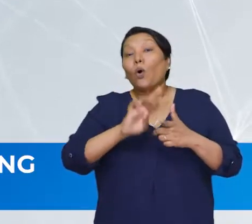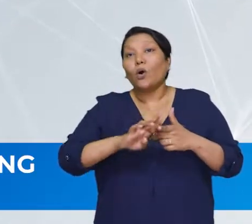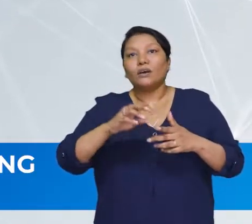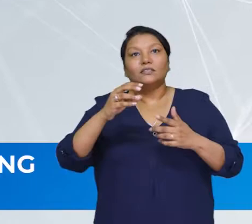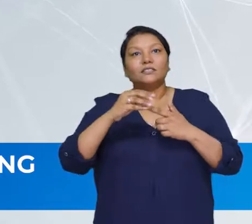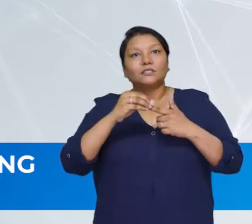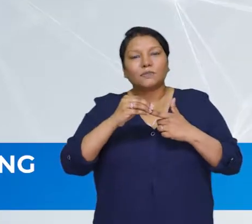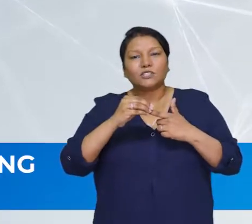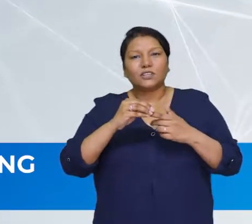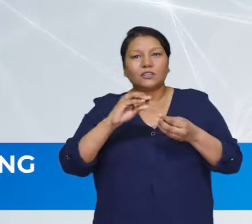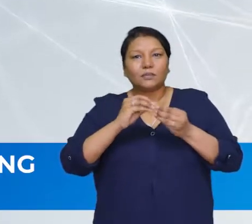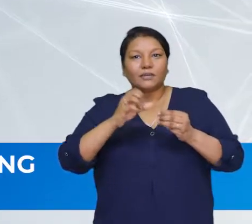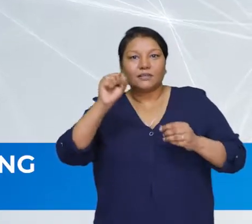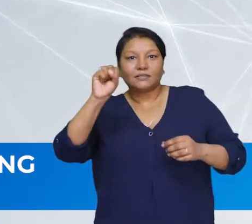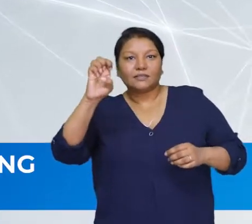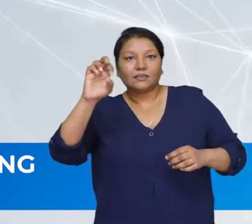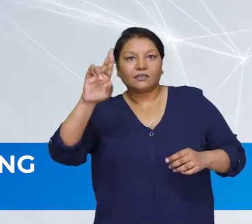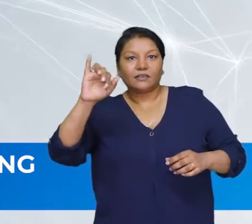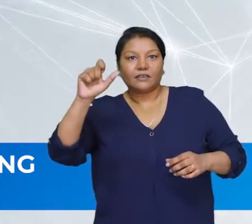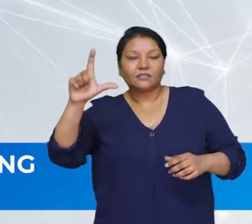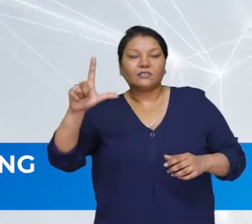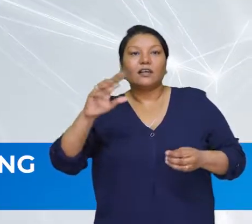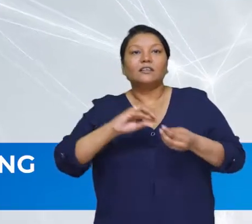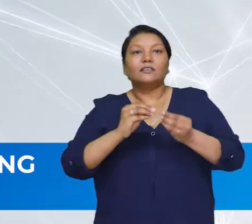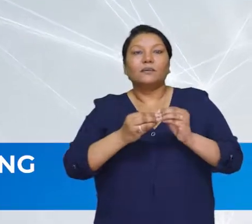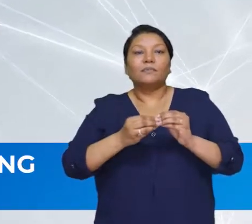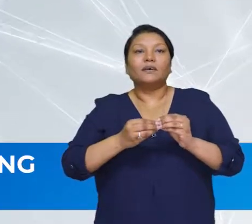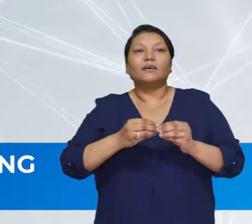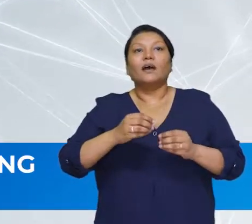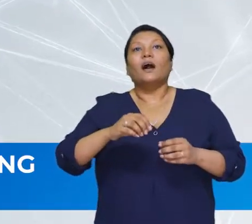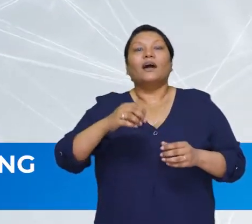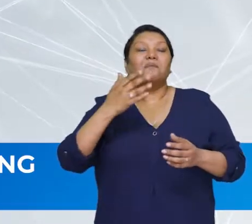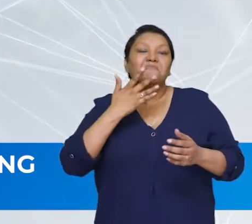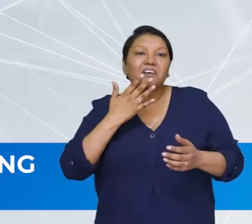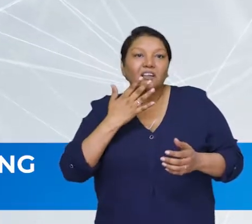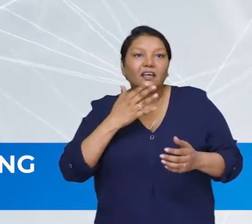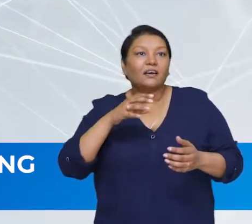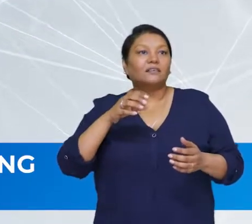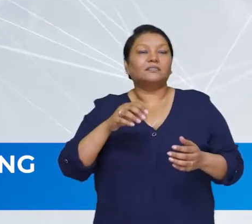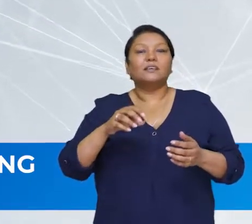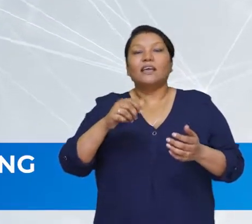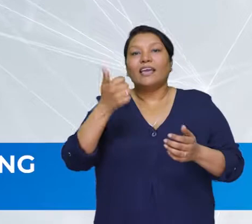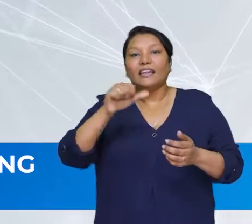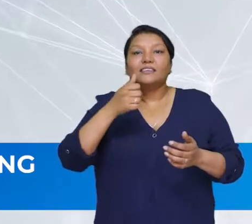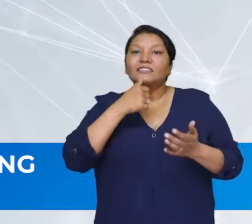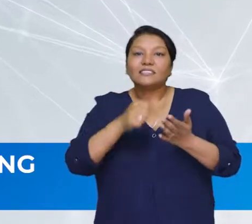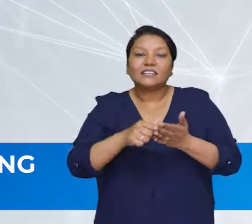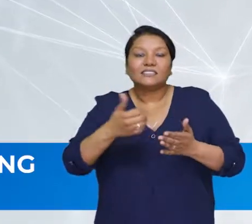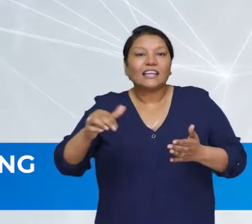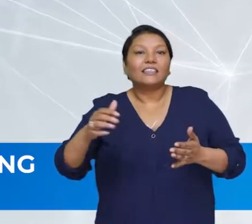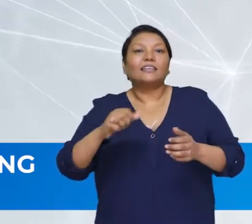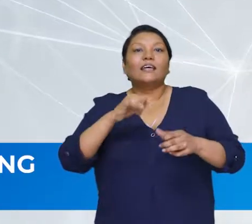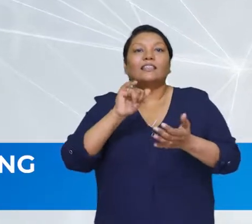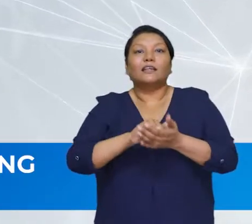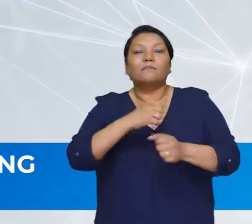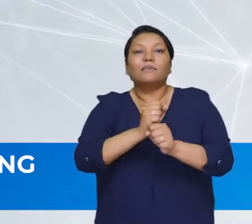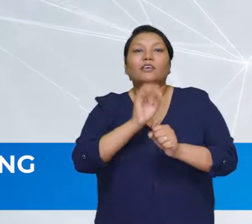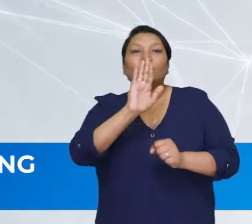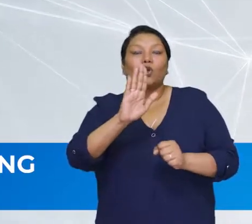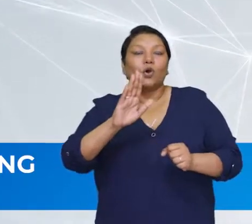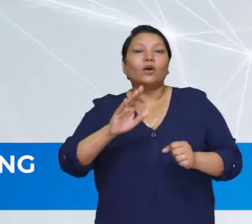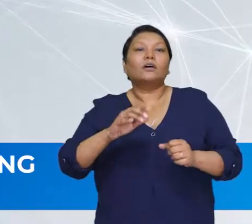information available to share with the authorities. This can be any identifying information that would help to distinguish your device from another. It could